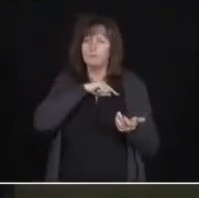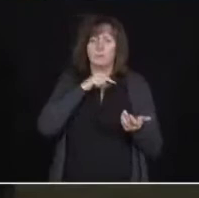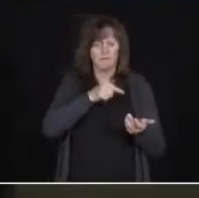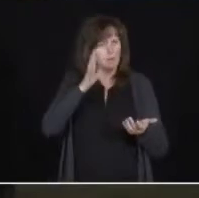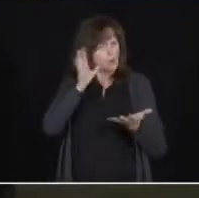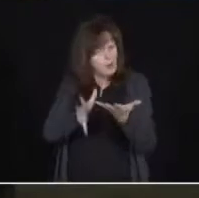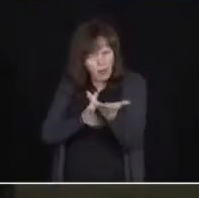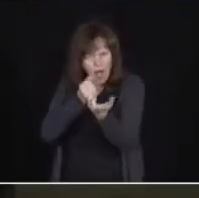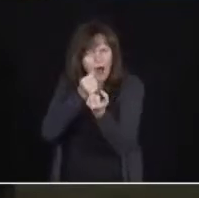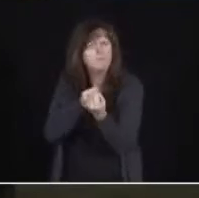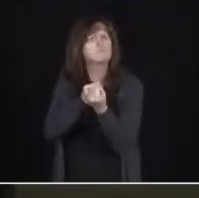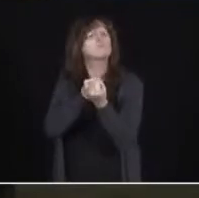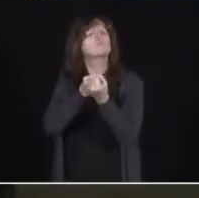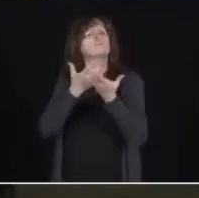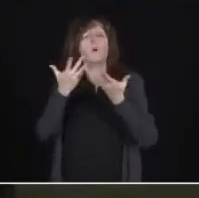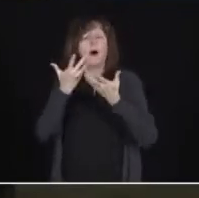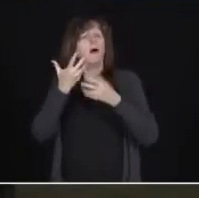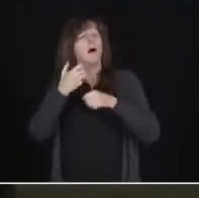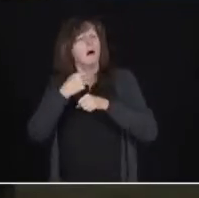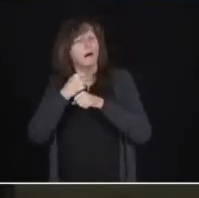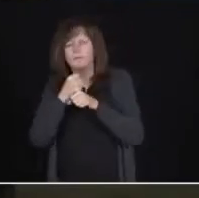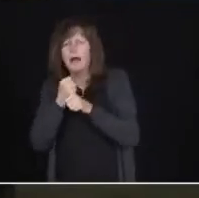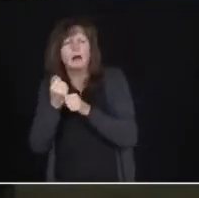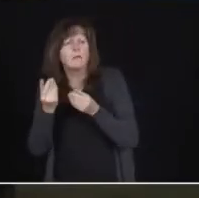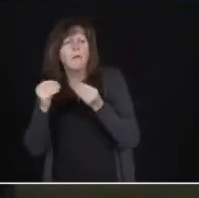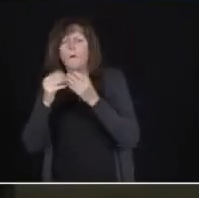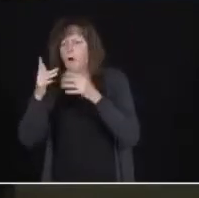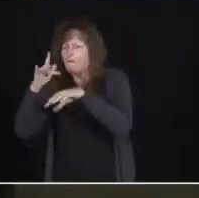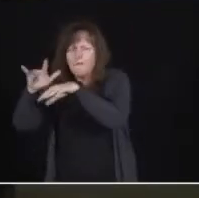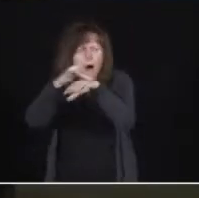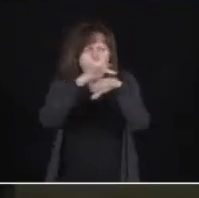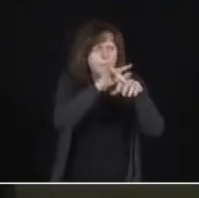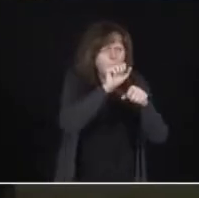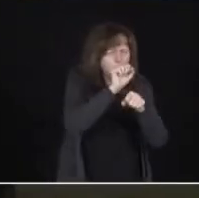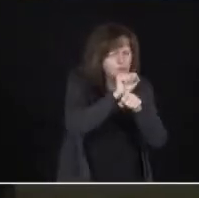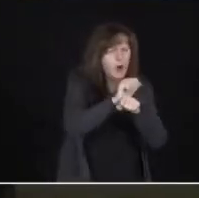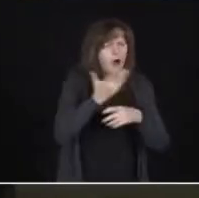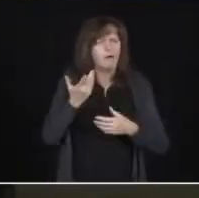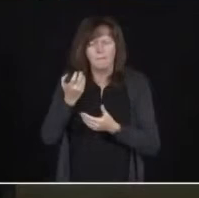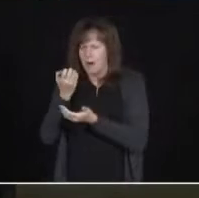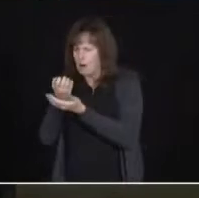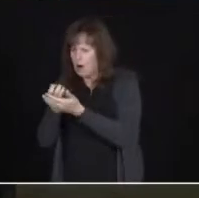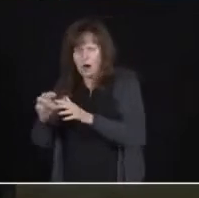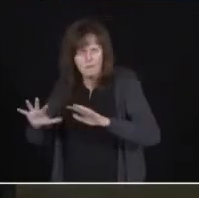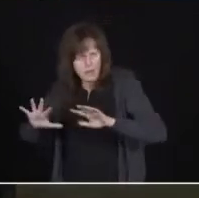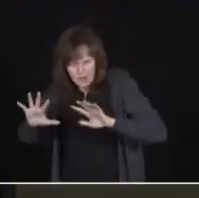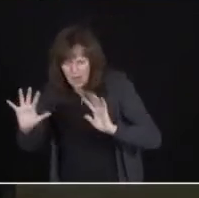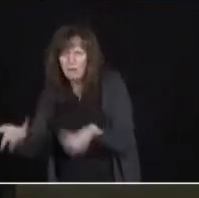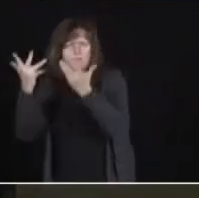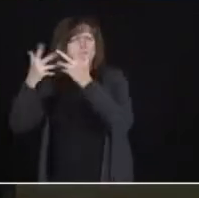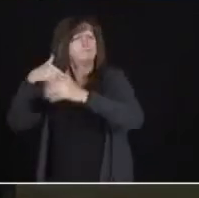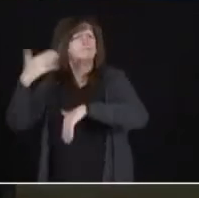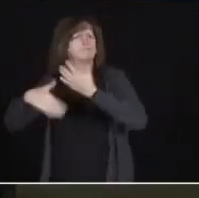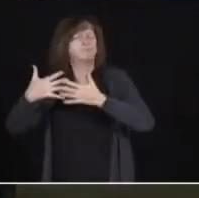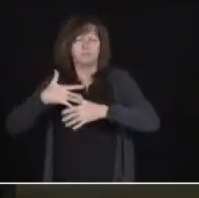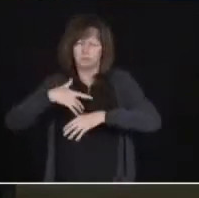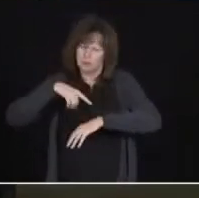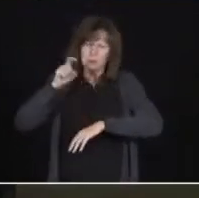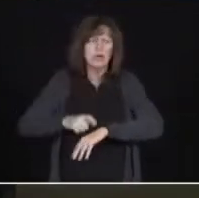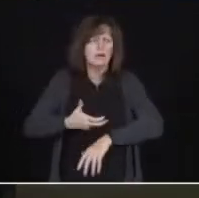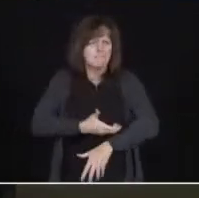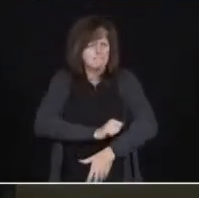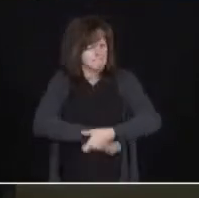getting Ontario back on the path to prosperity. It's time to get Ontario building. Our government has